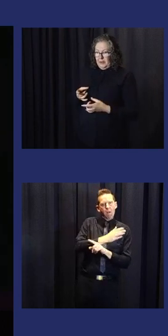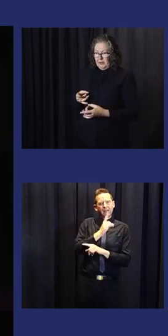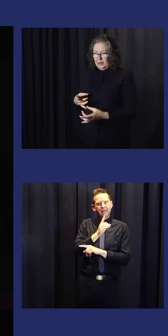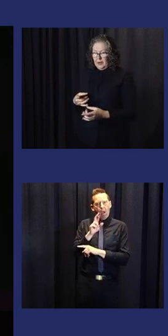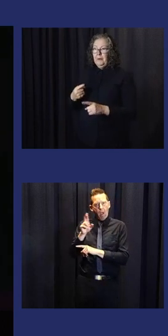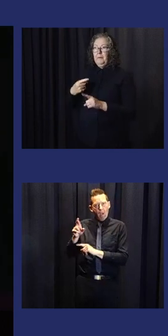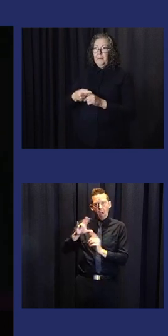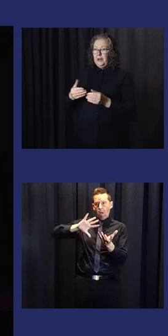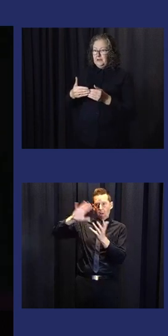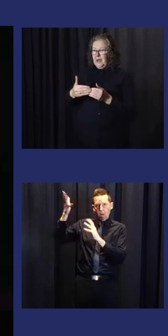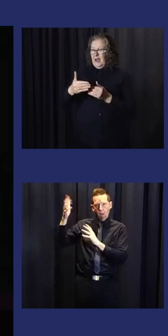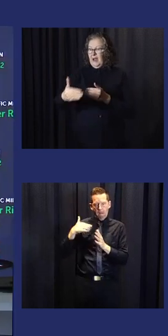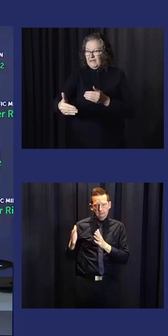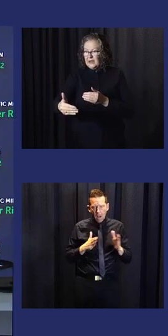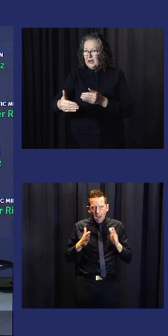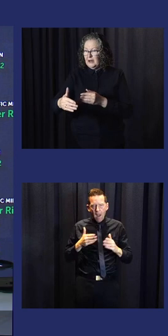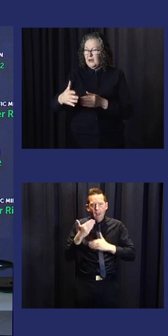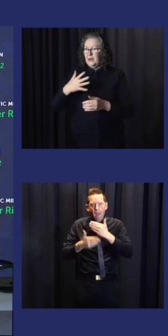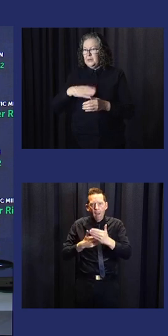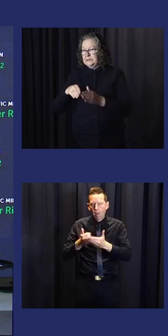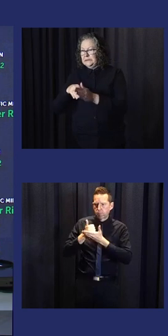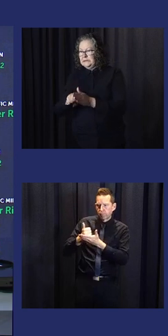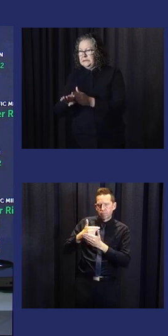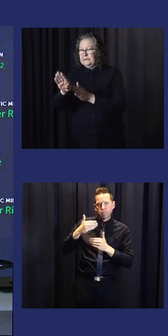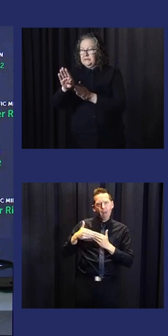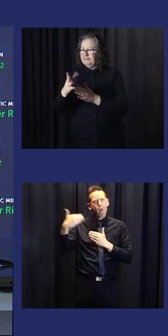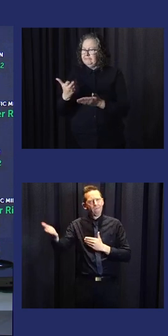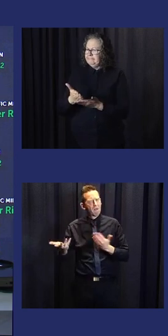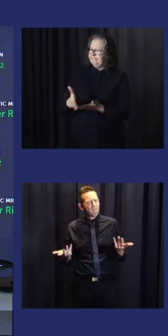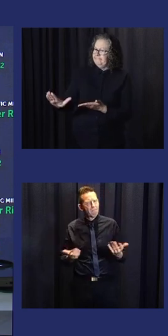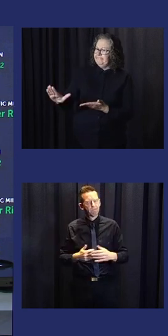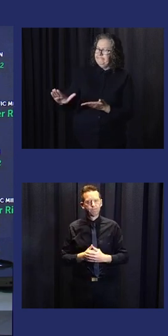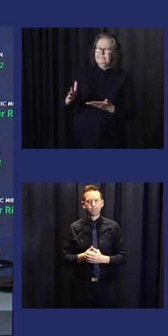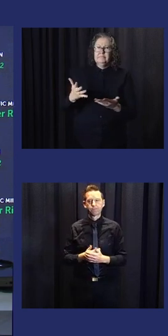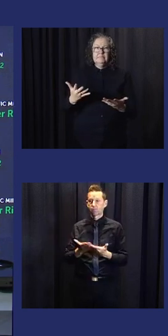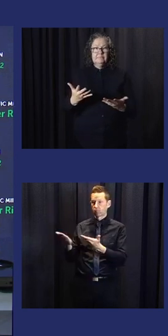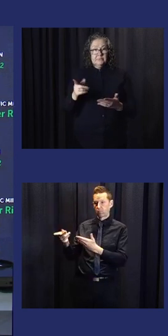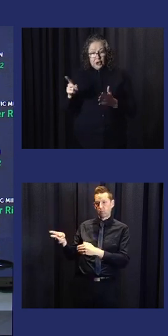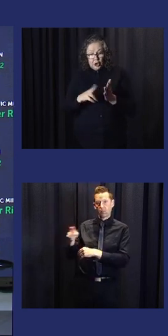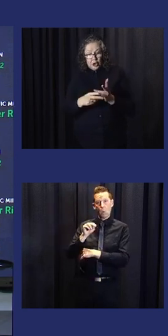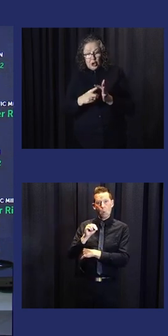recovery? Thank you. Great. Thank you. Nolene, perhaps you might lead off for us on this one. We have